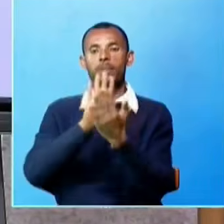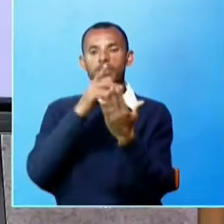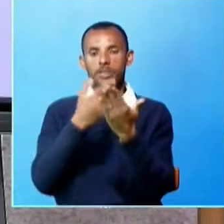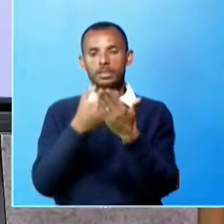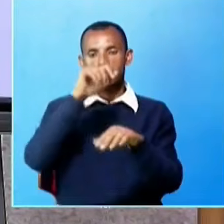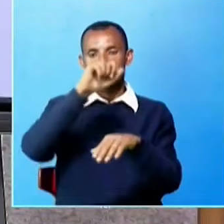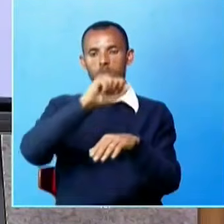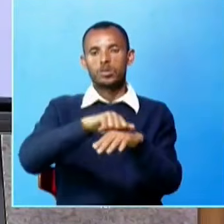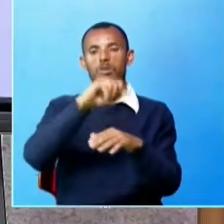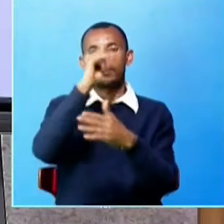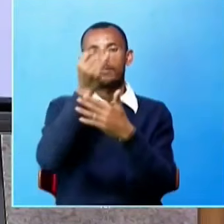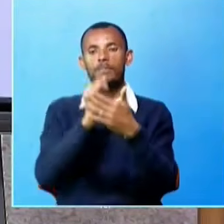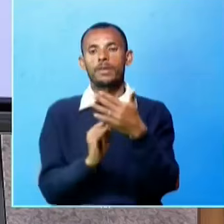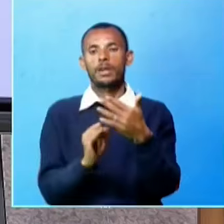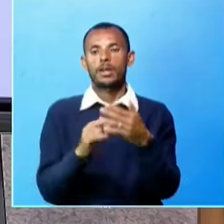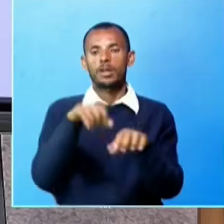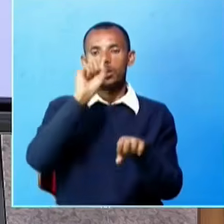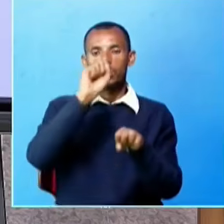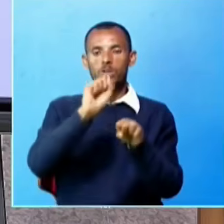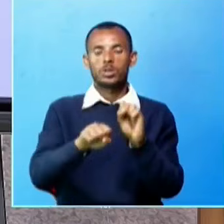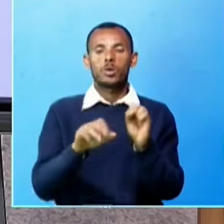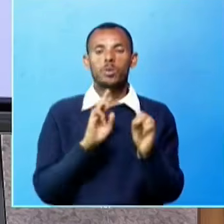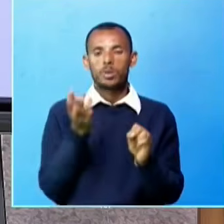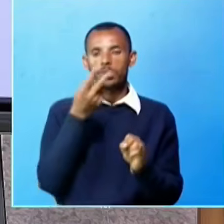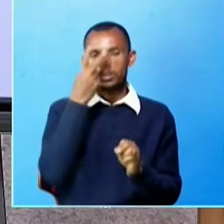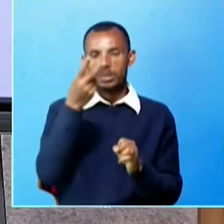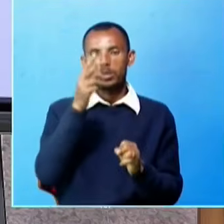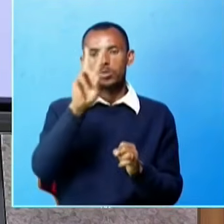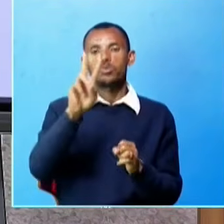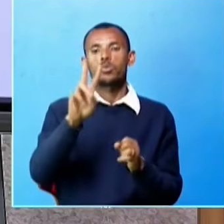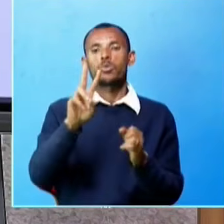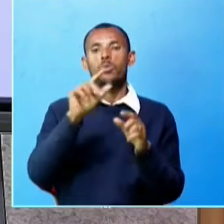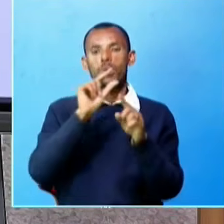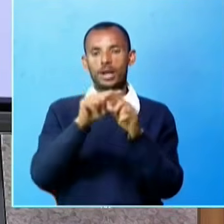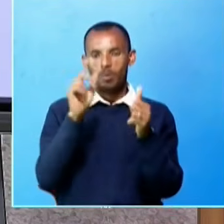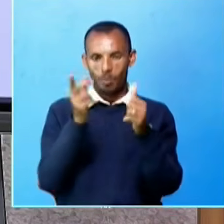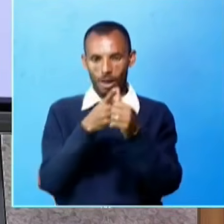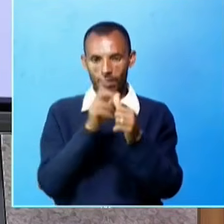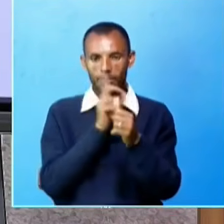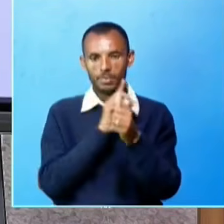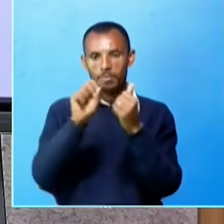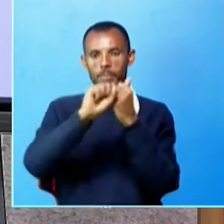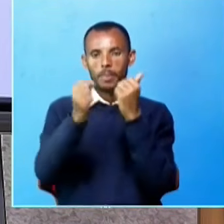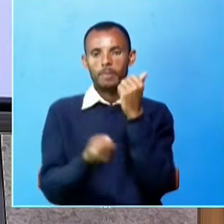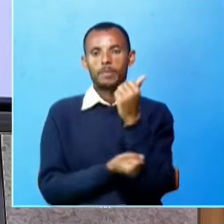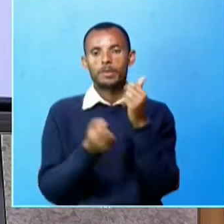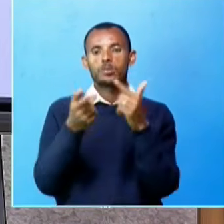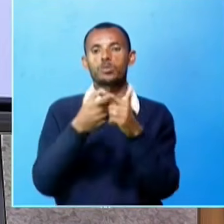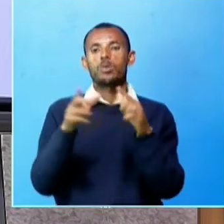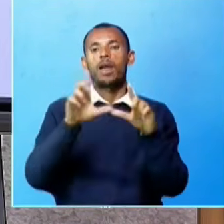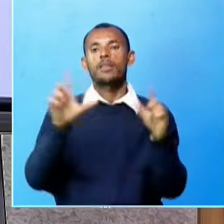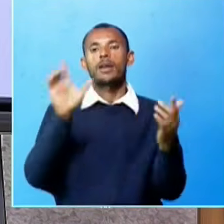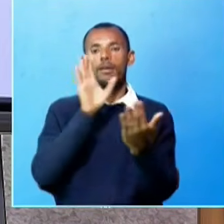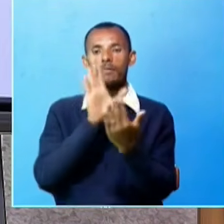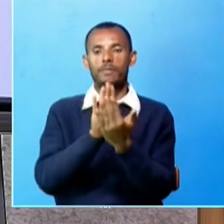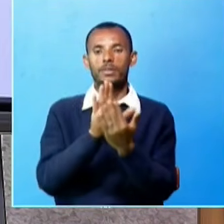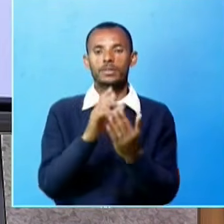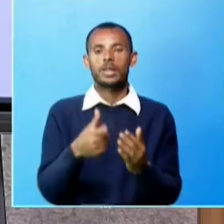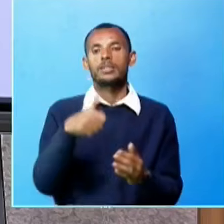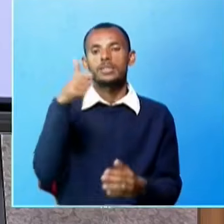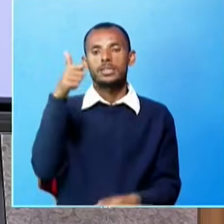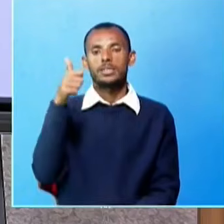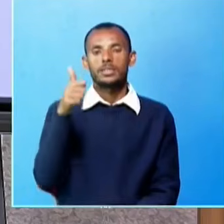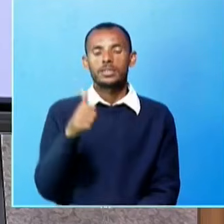figure. Okay, so far we have seen 2 terminologies, the bases and the lateral faces. The other one